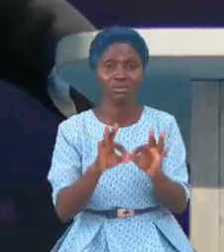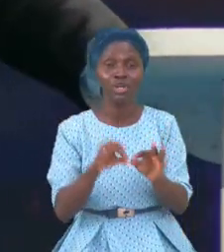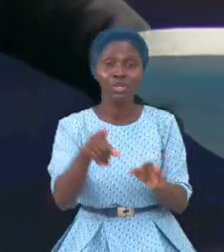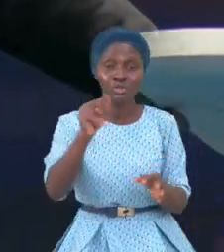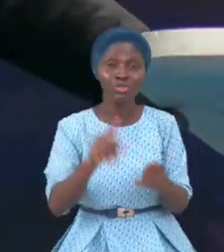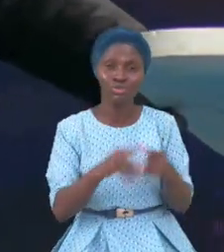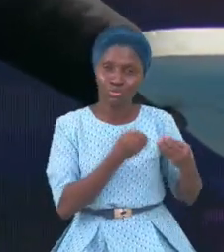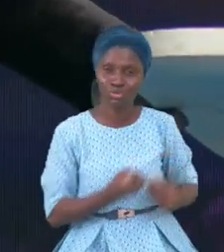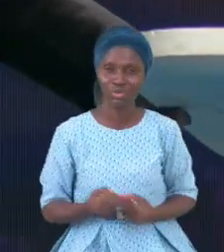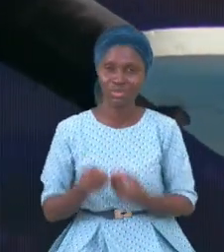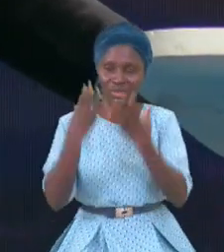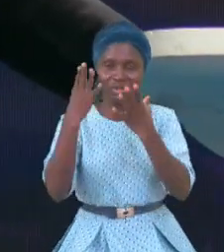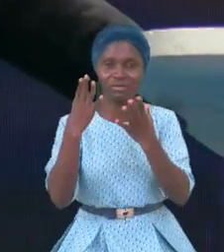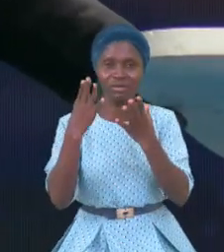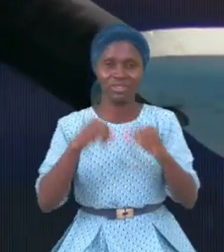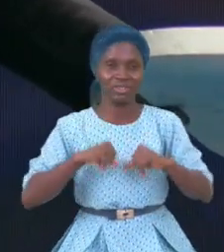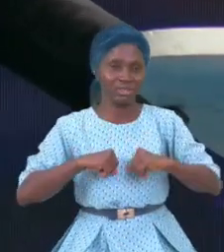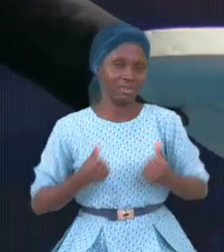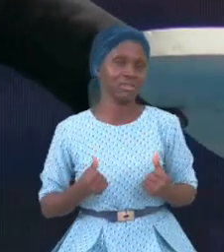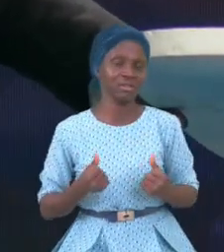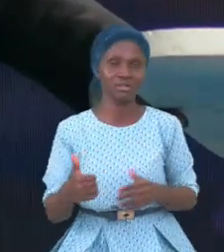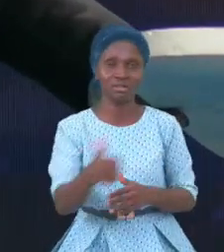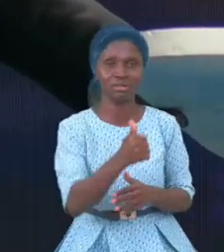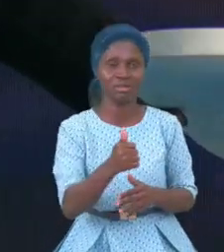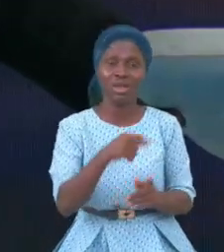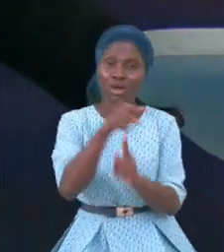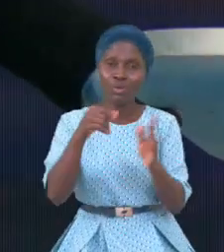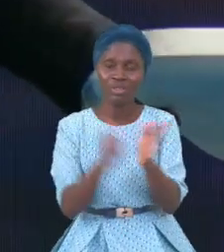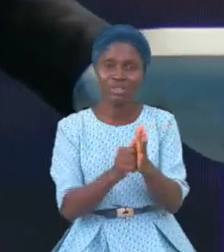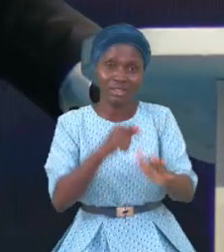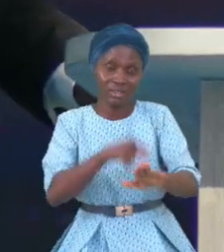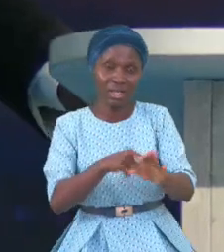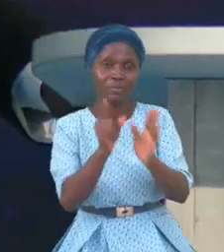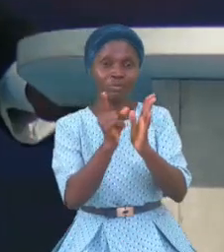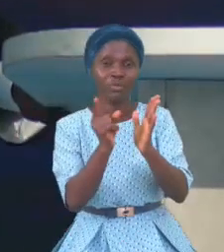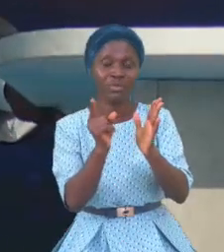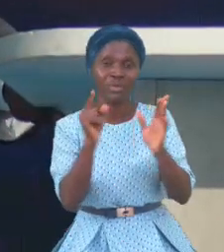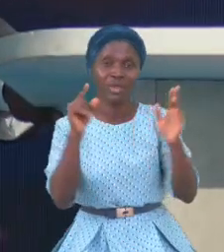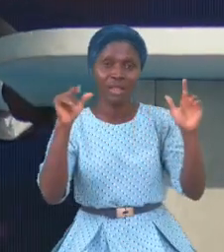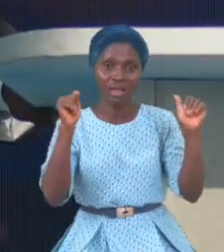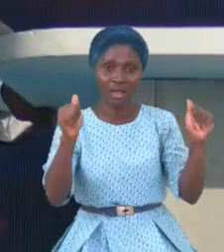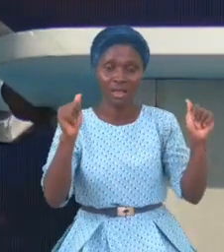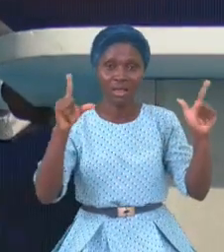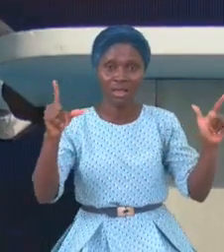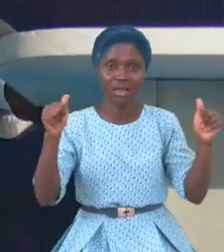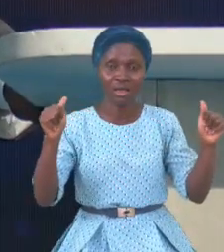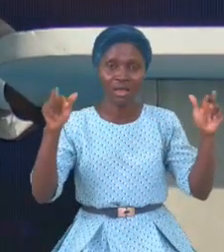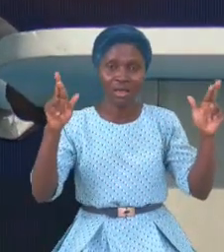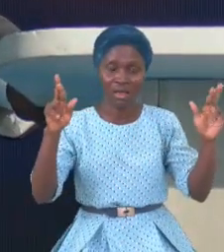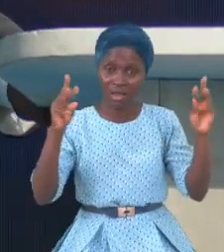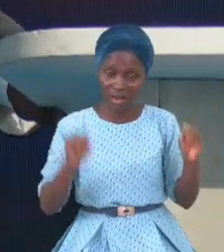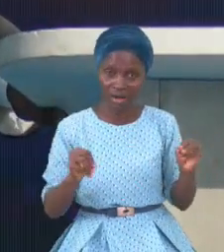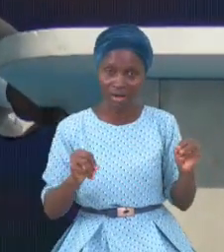that alarm clock rings and the body says, give me some time more, you say, no, don't control the spirit, don't control